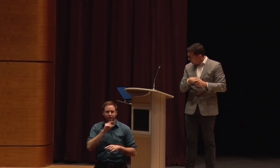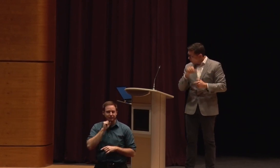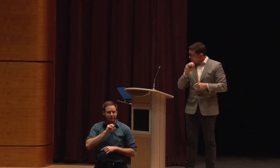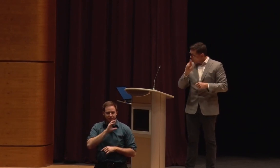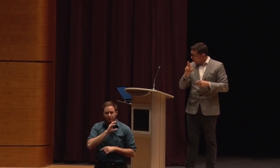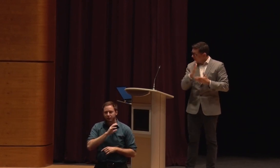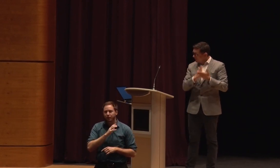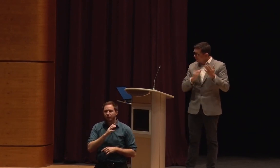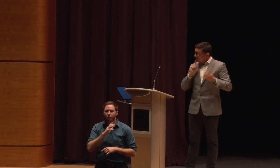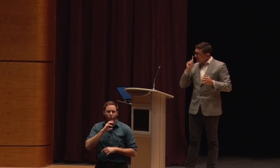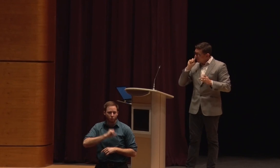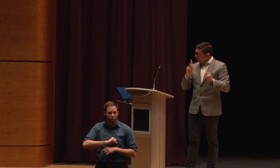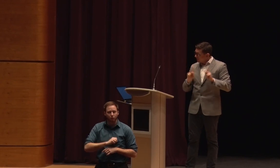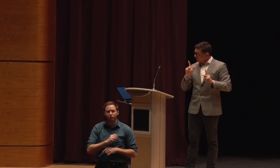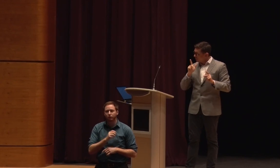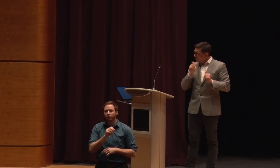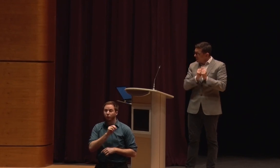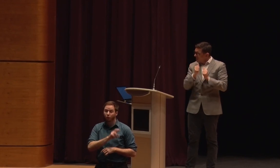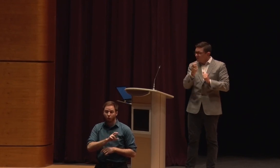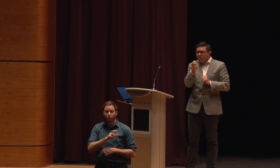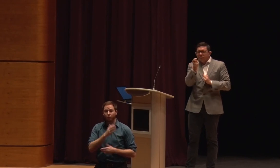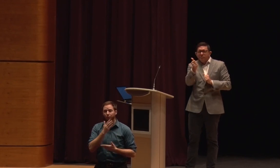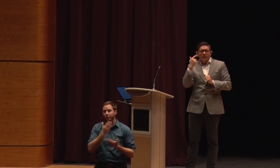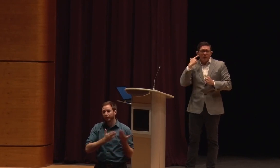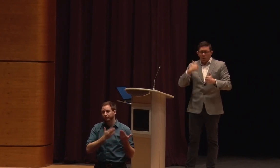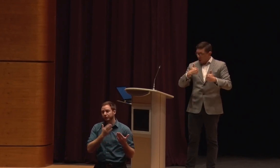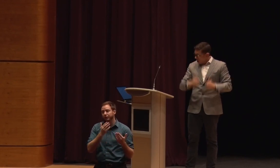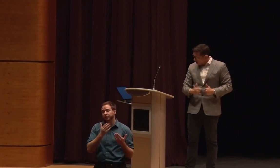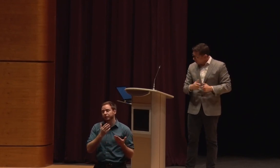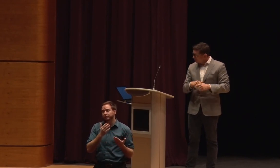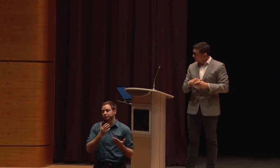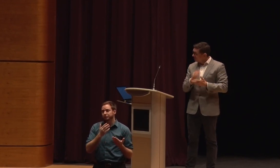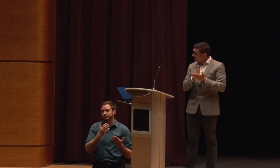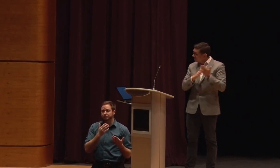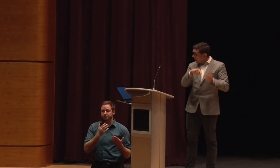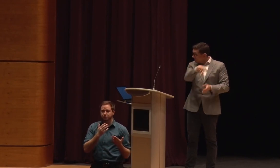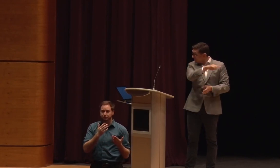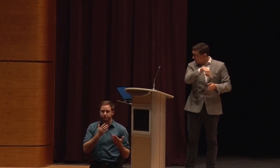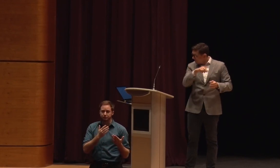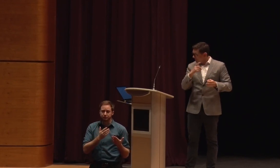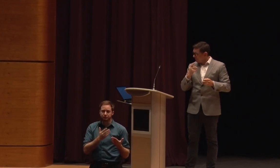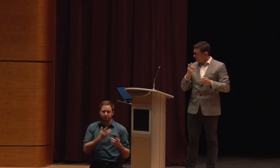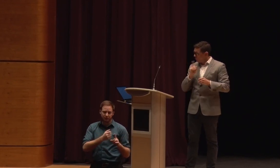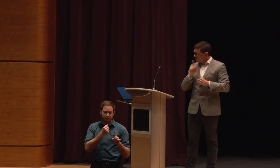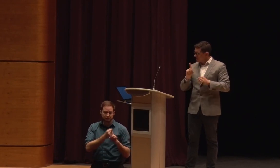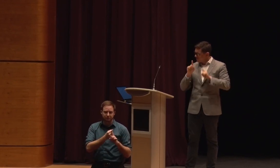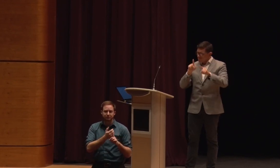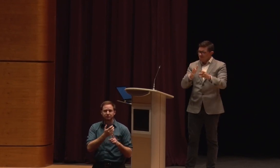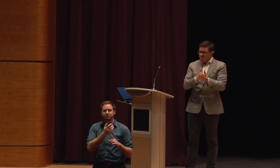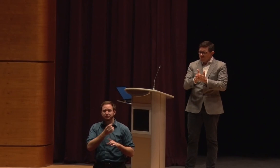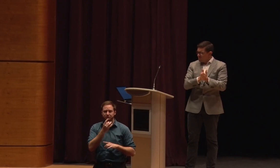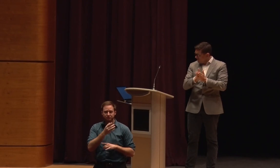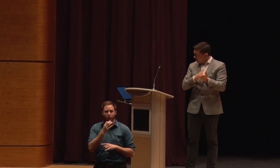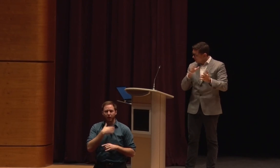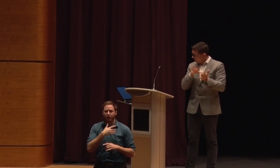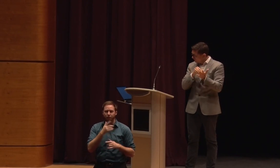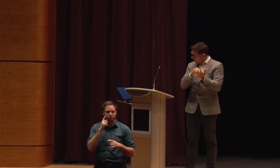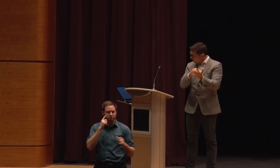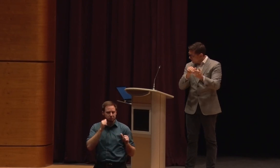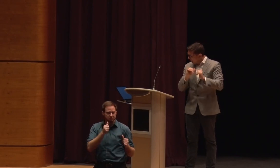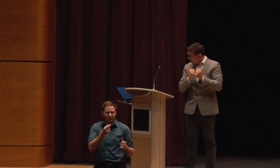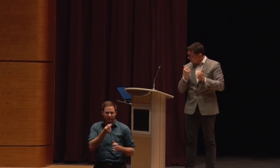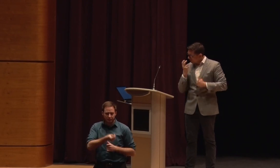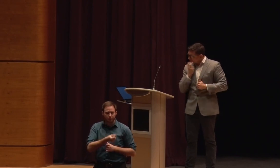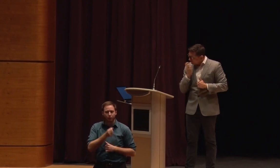one example, or some deaf people who have a slight hearing loss or mild hearing loss,